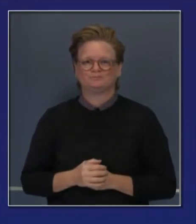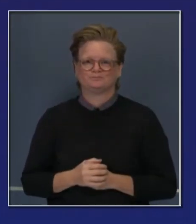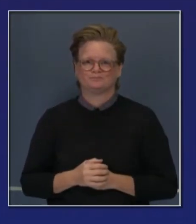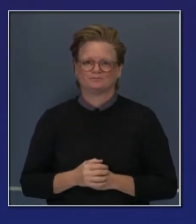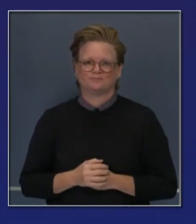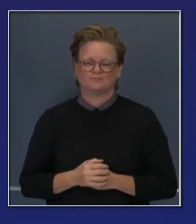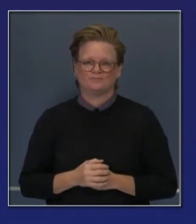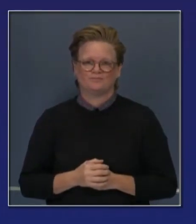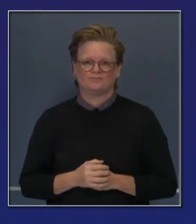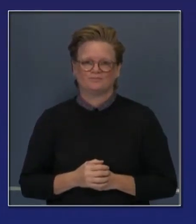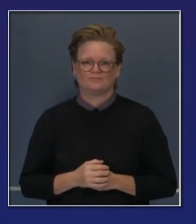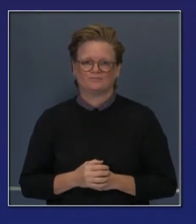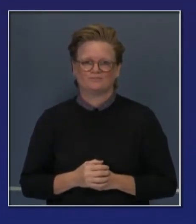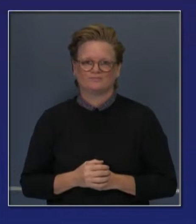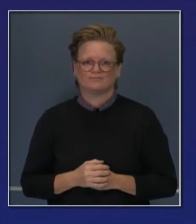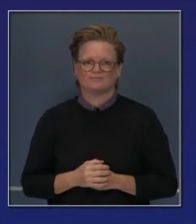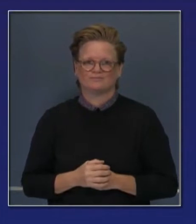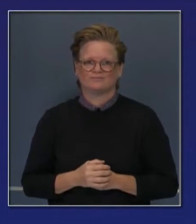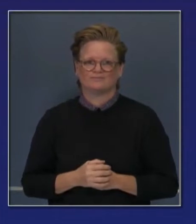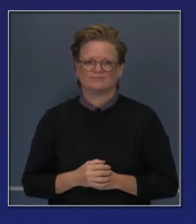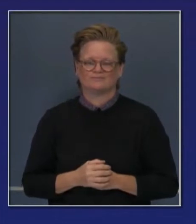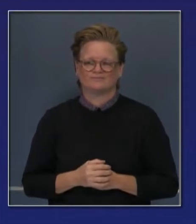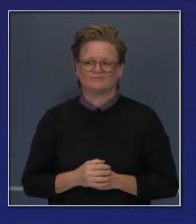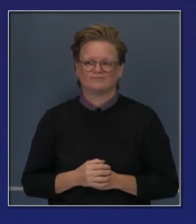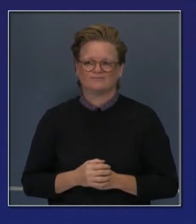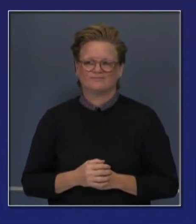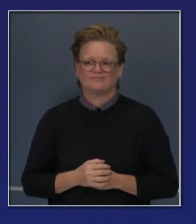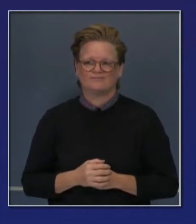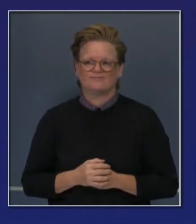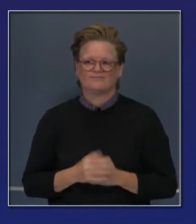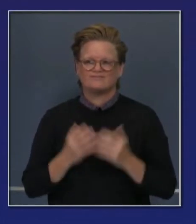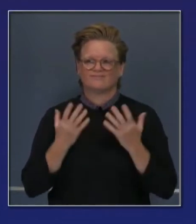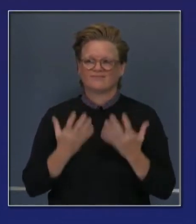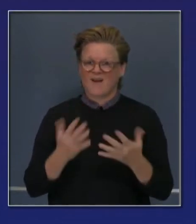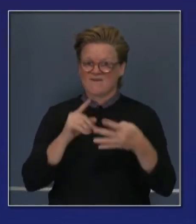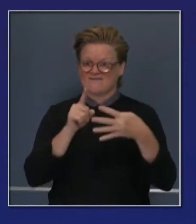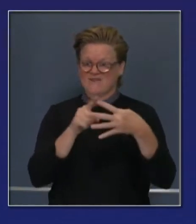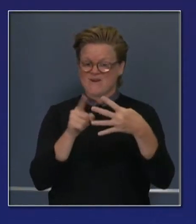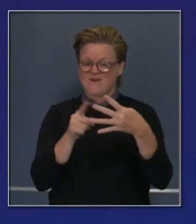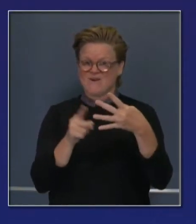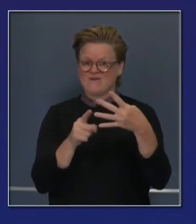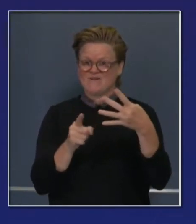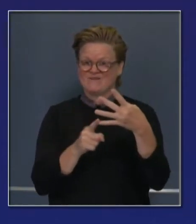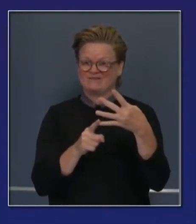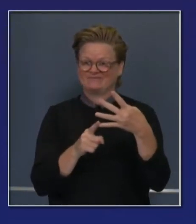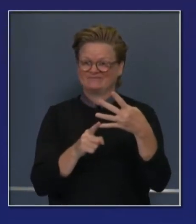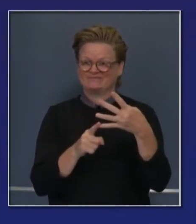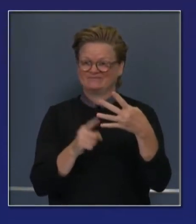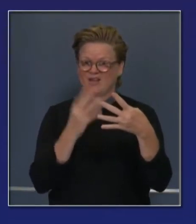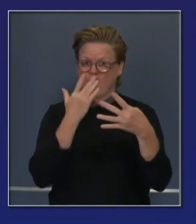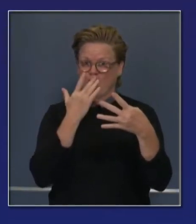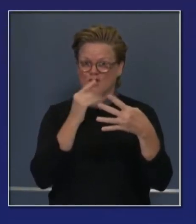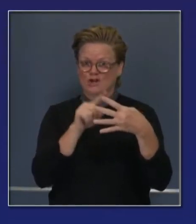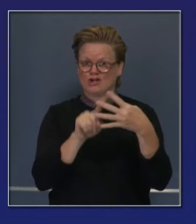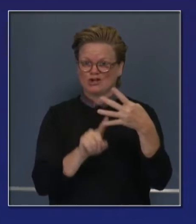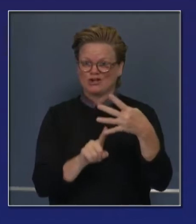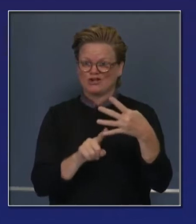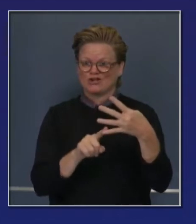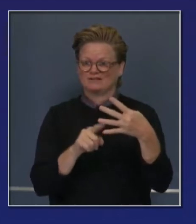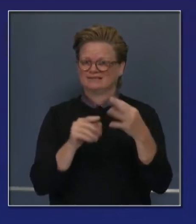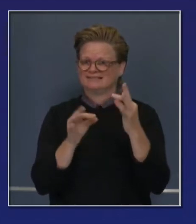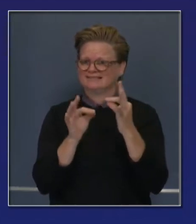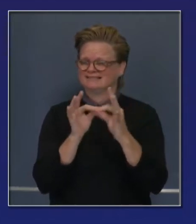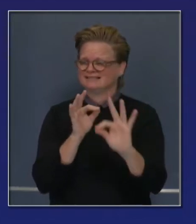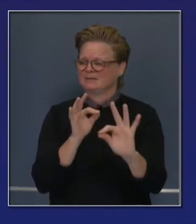Thank you. So again, 4 tiers, 4 different colors. Very simple way of finding out